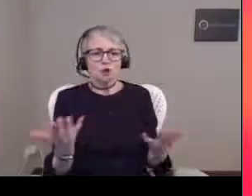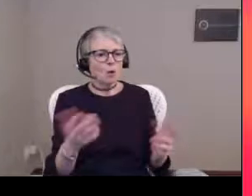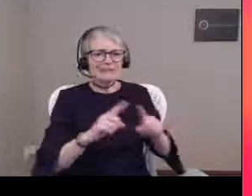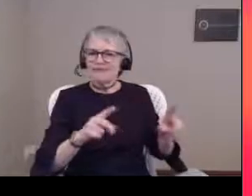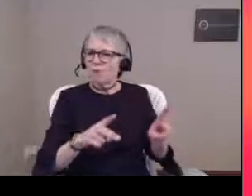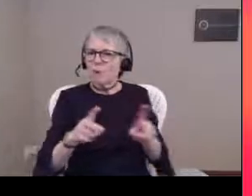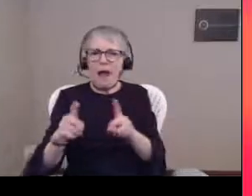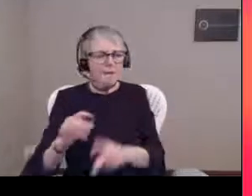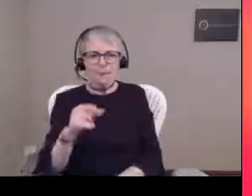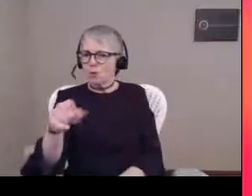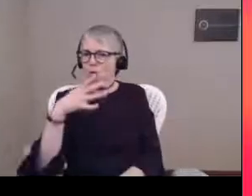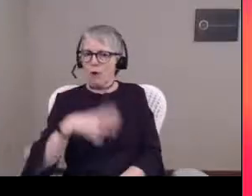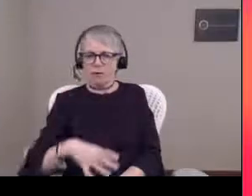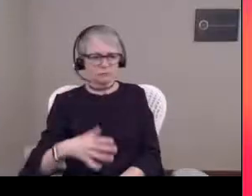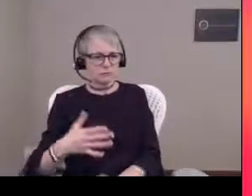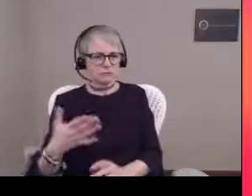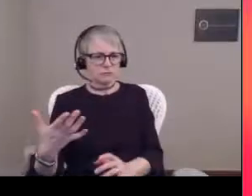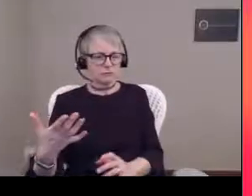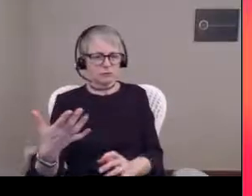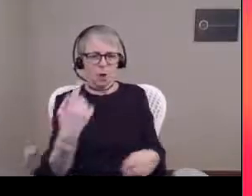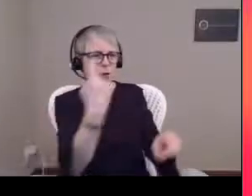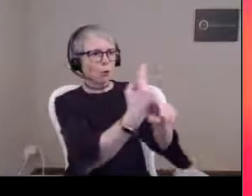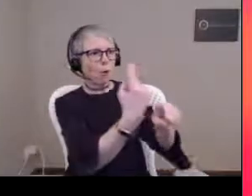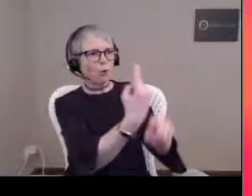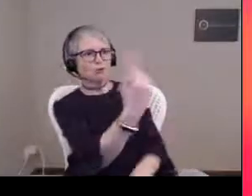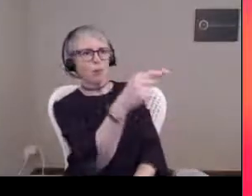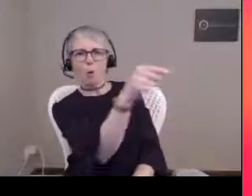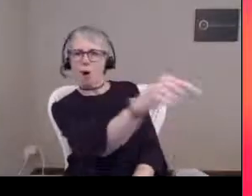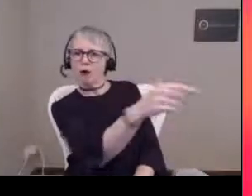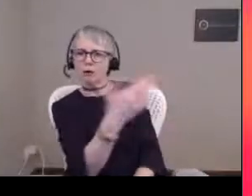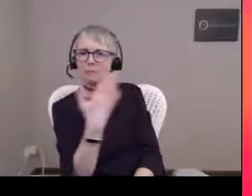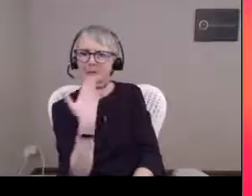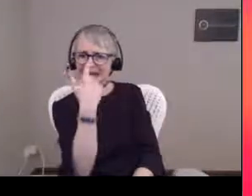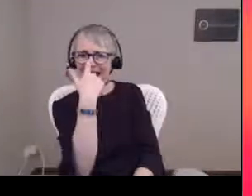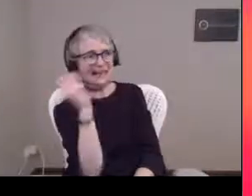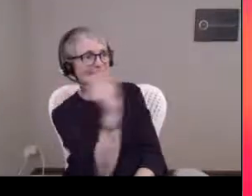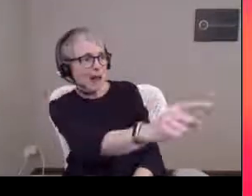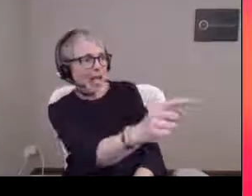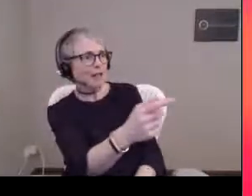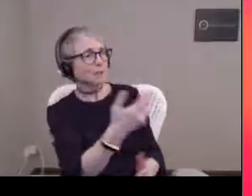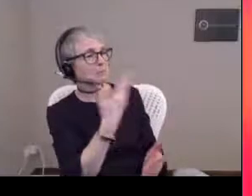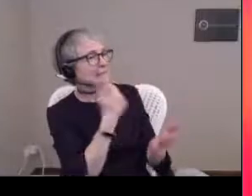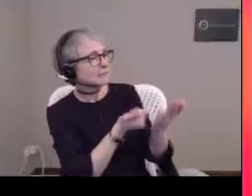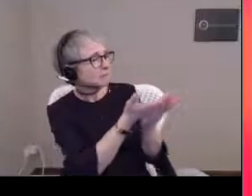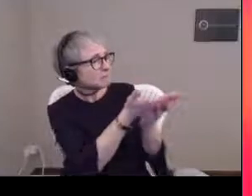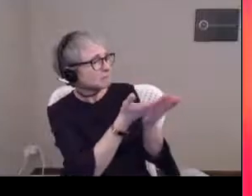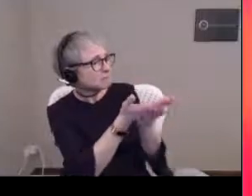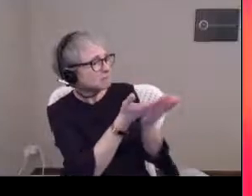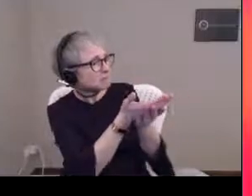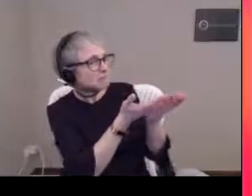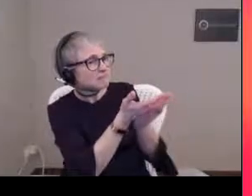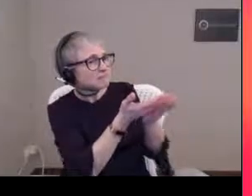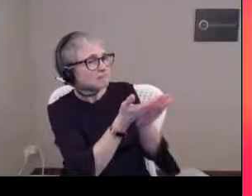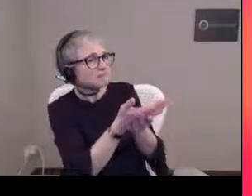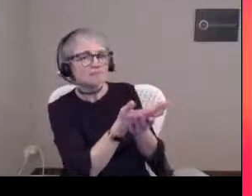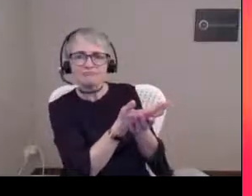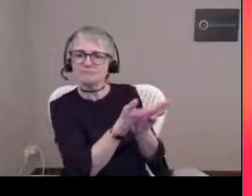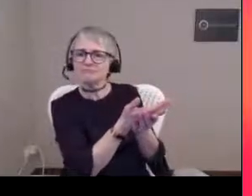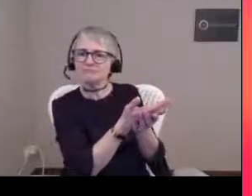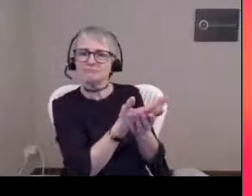you want to talk to someone in the resourcing team, you can email that email address and explain, and then someone will pick up the phone, arrange a time to